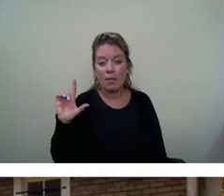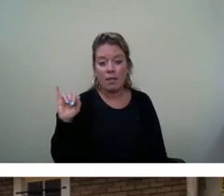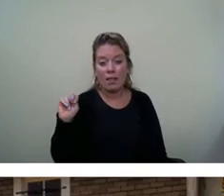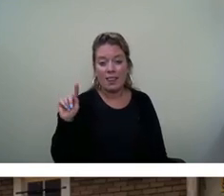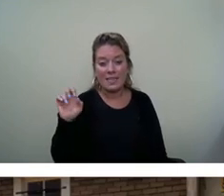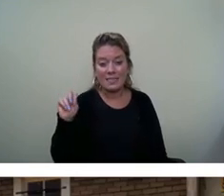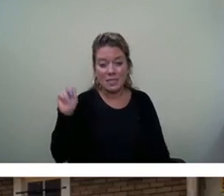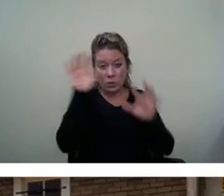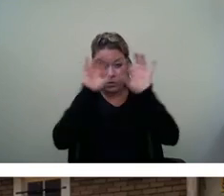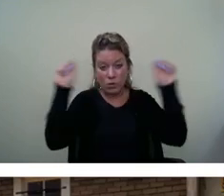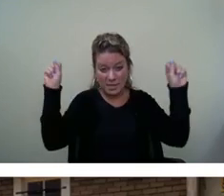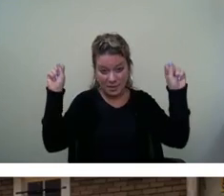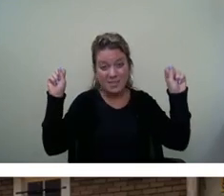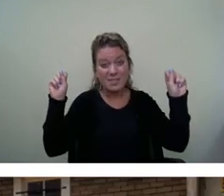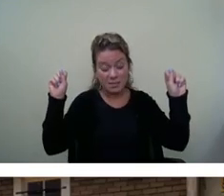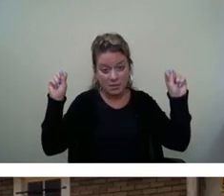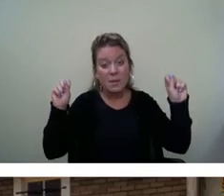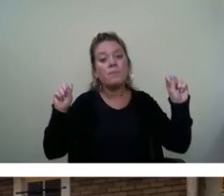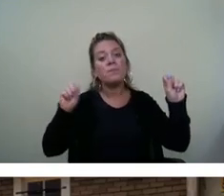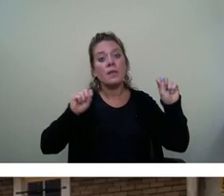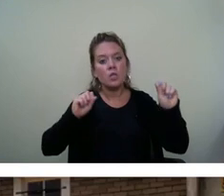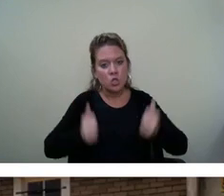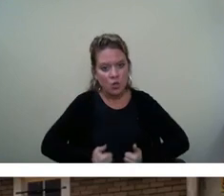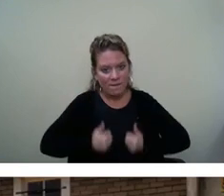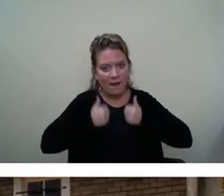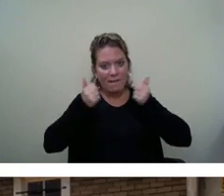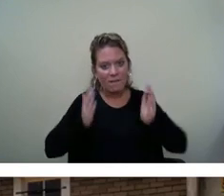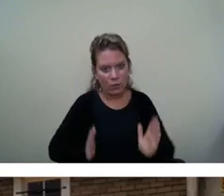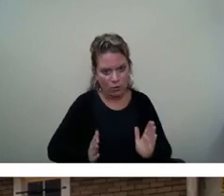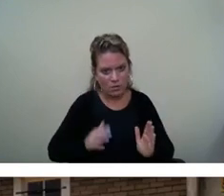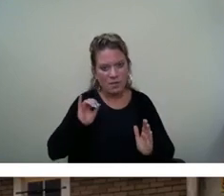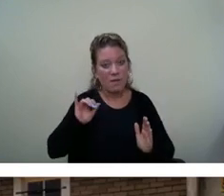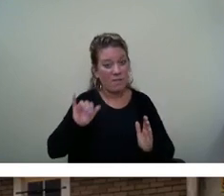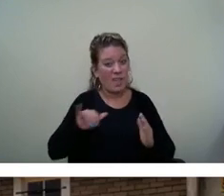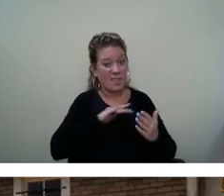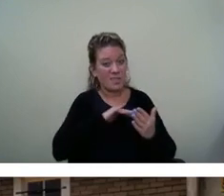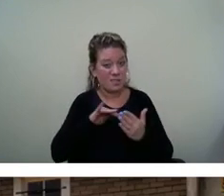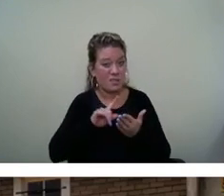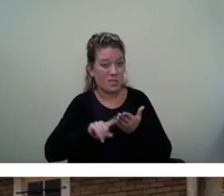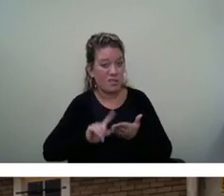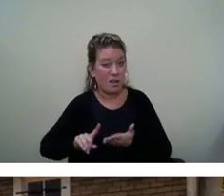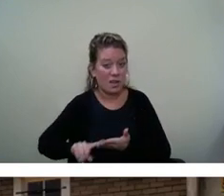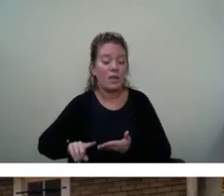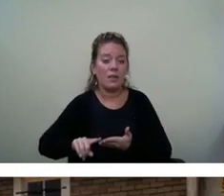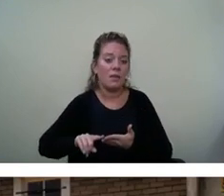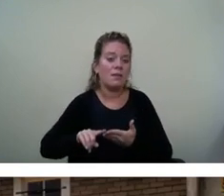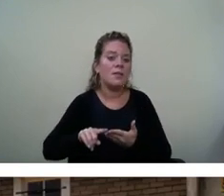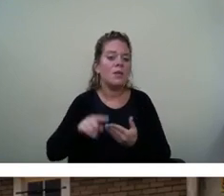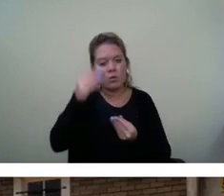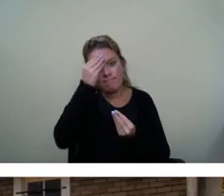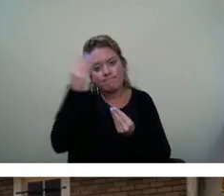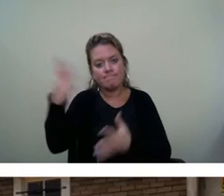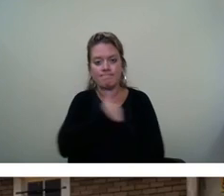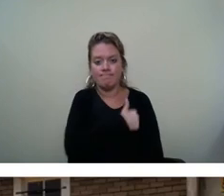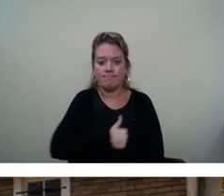only then did survivors of the study receive this very much public apology. But obviously